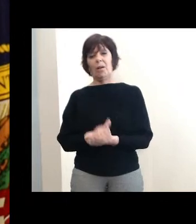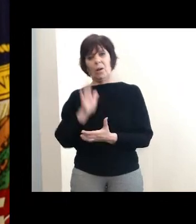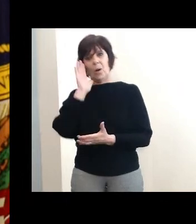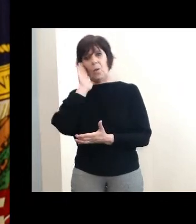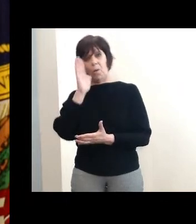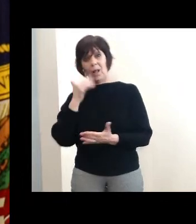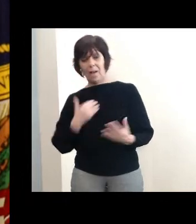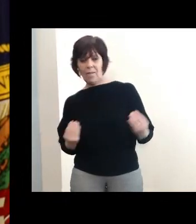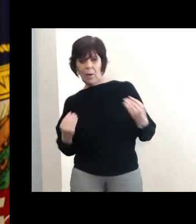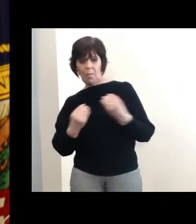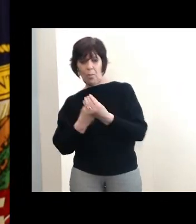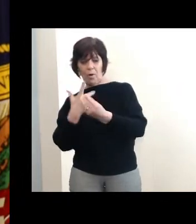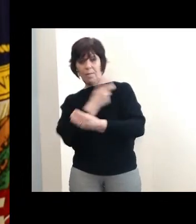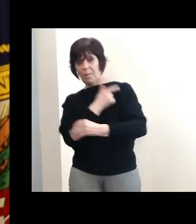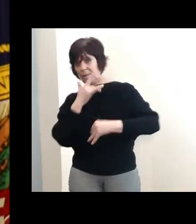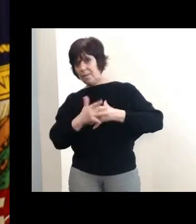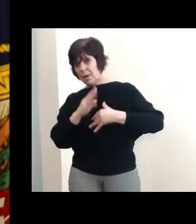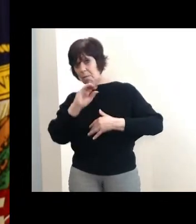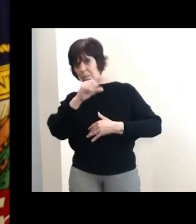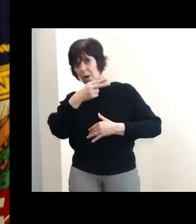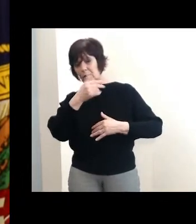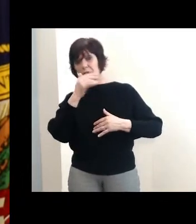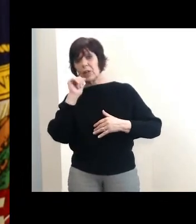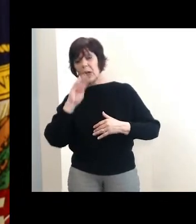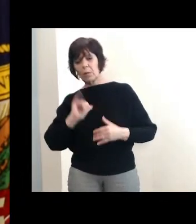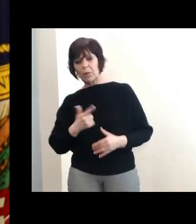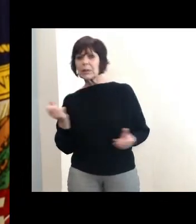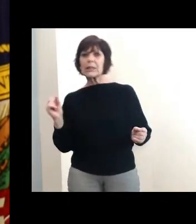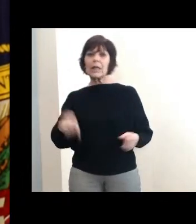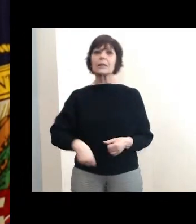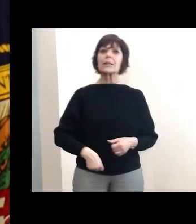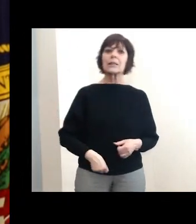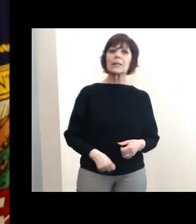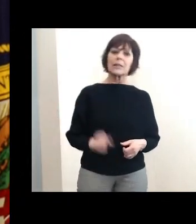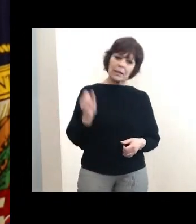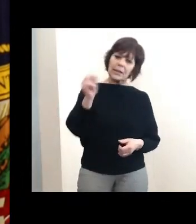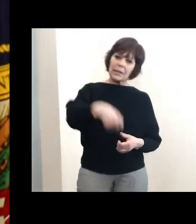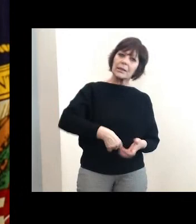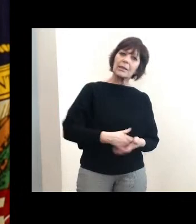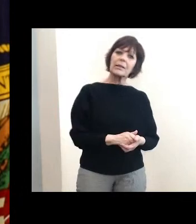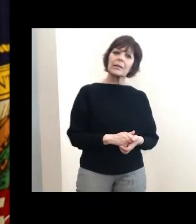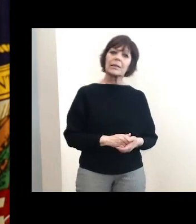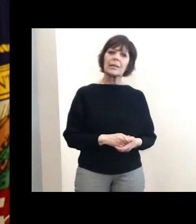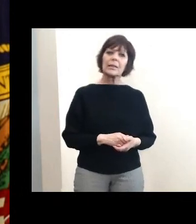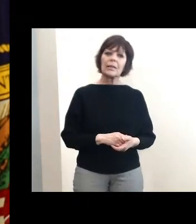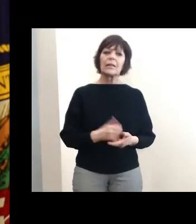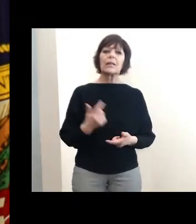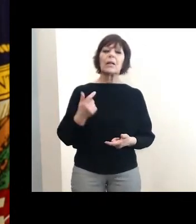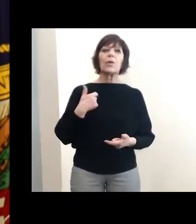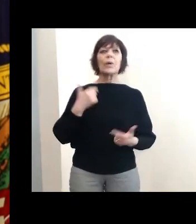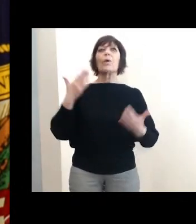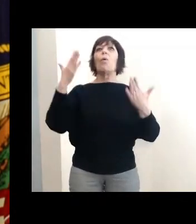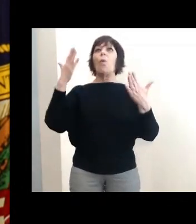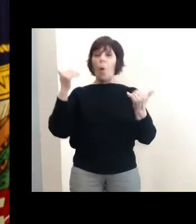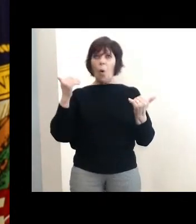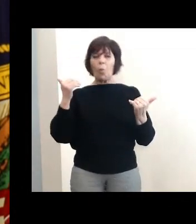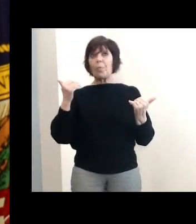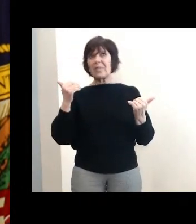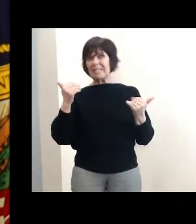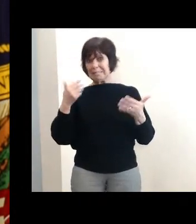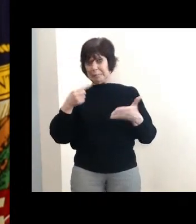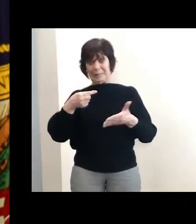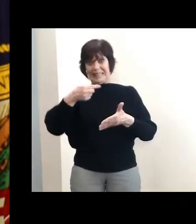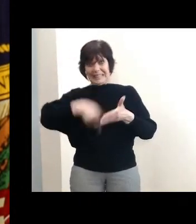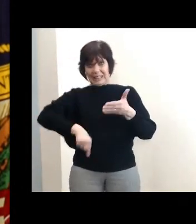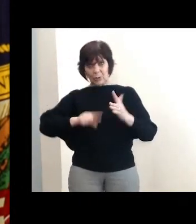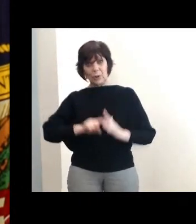be more vaccines available in March and April? Yes. Yes, to the point where, as Dr. Burstein noted, we hope that as early as next week